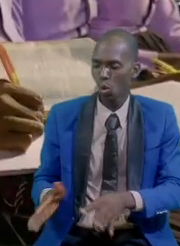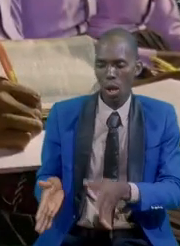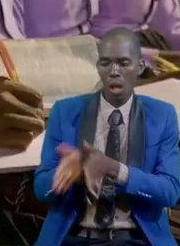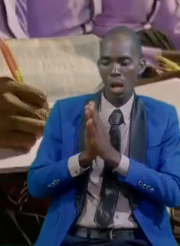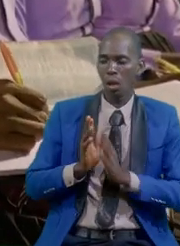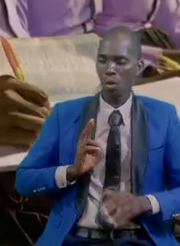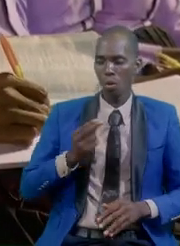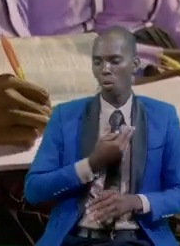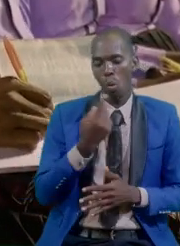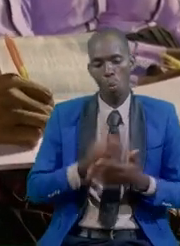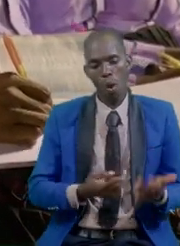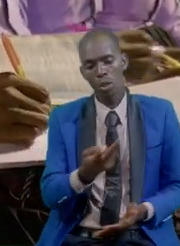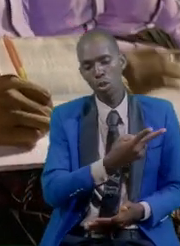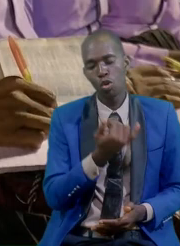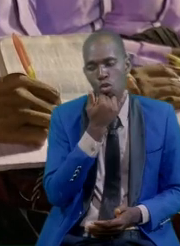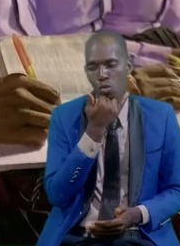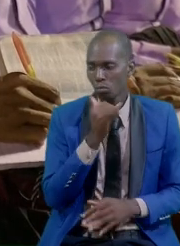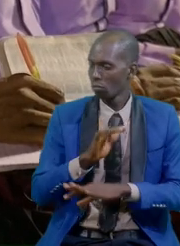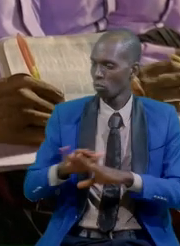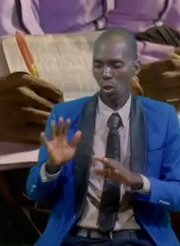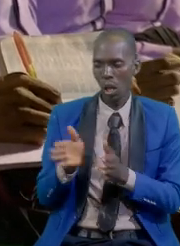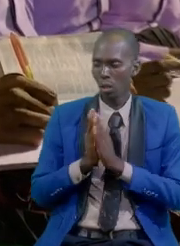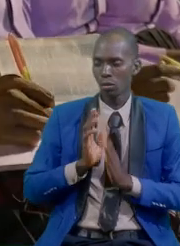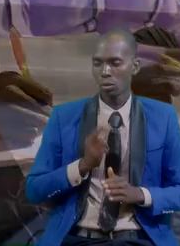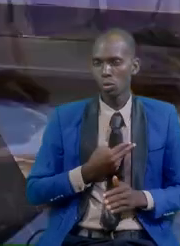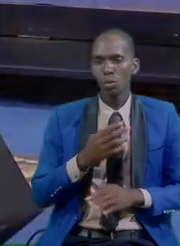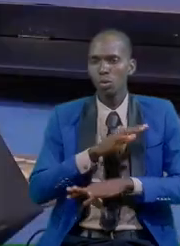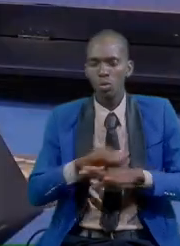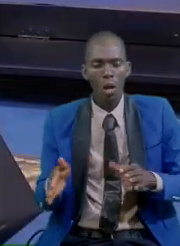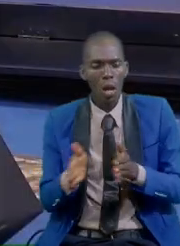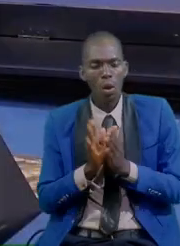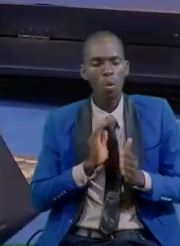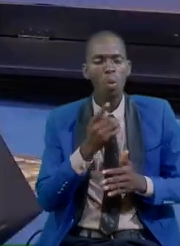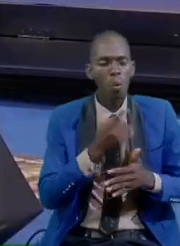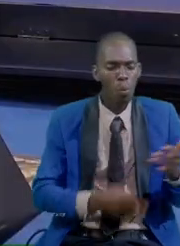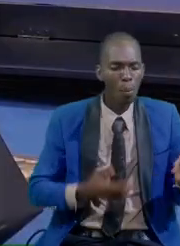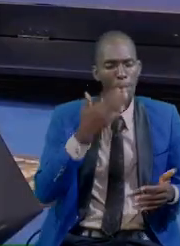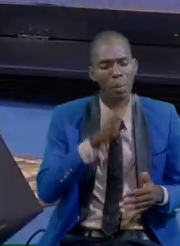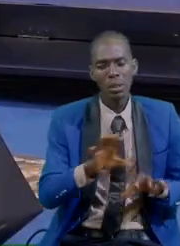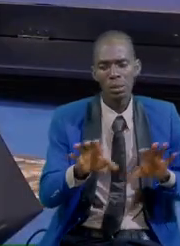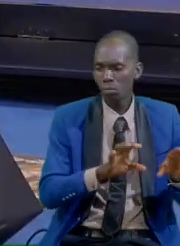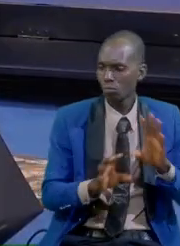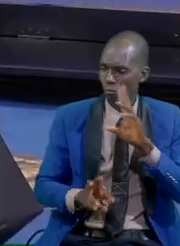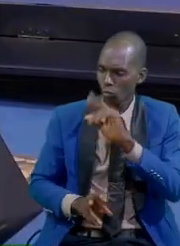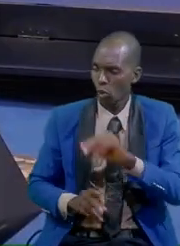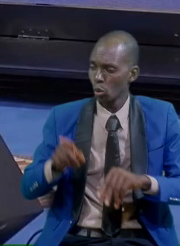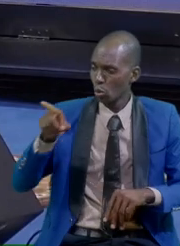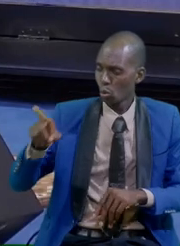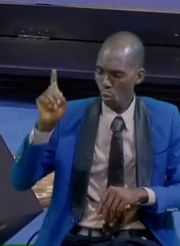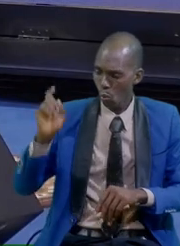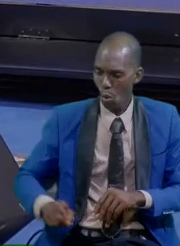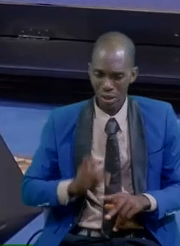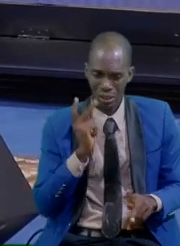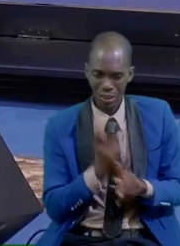that he should bind them and keep them safe in there. They must not